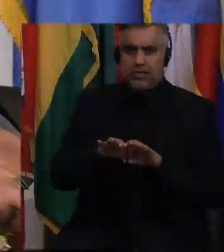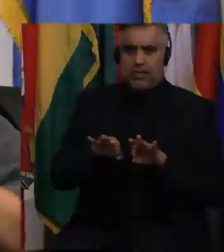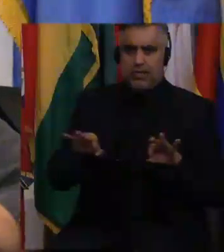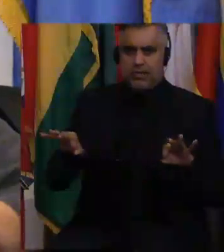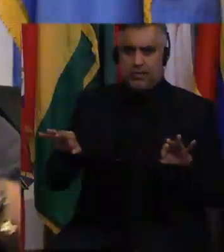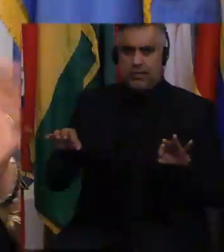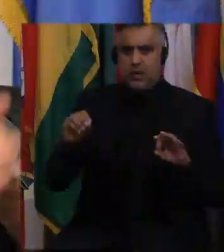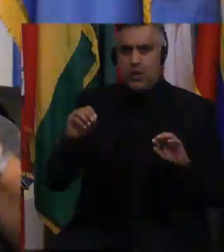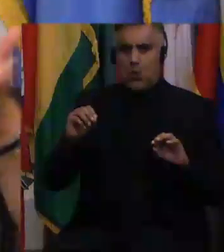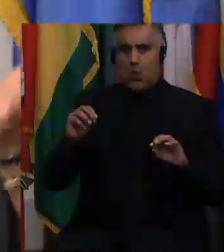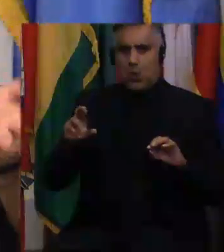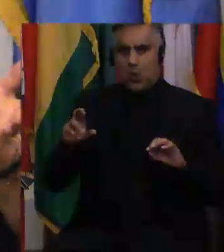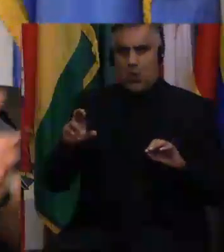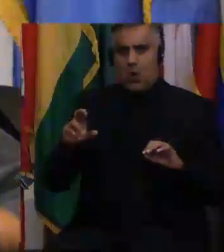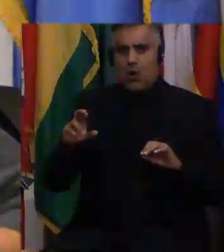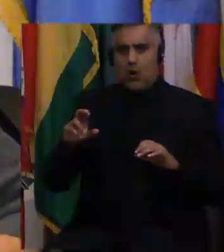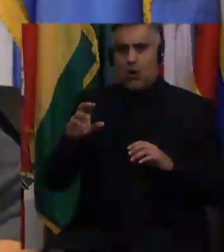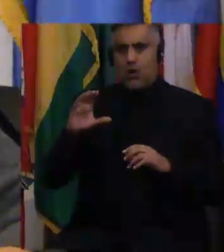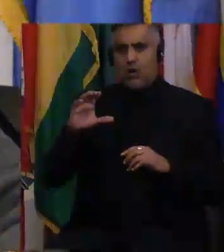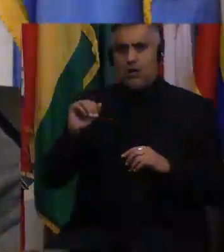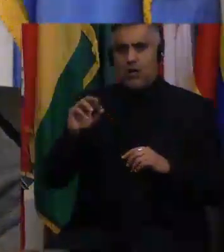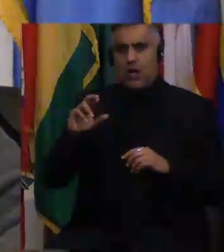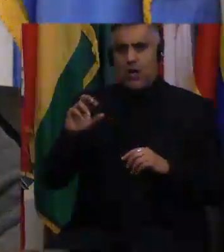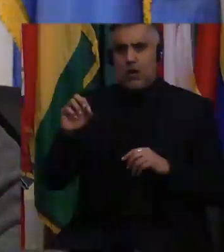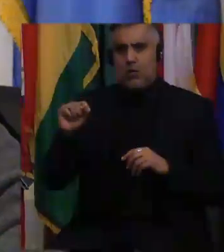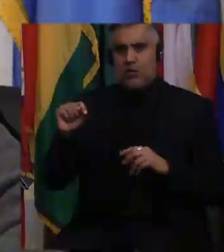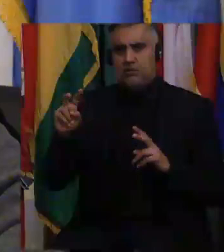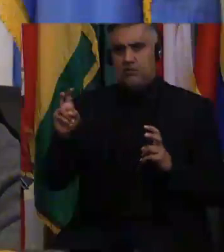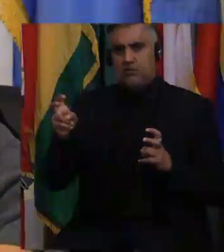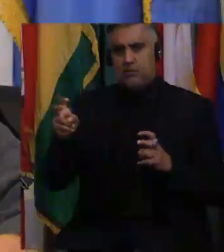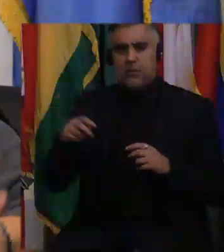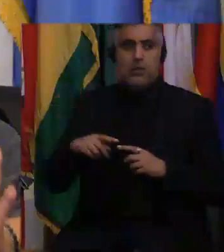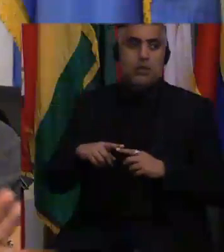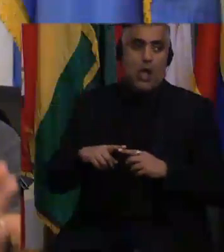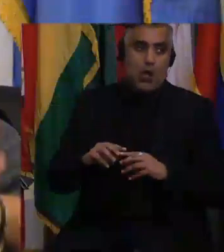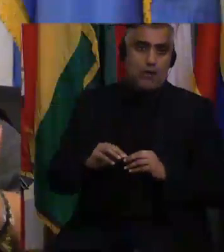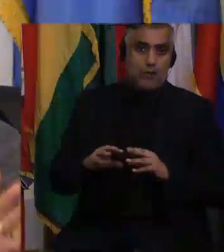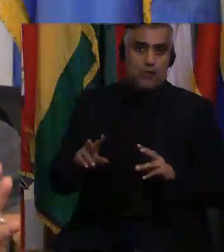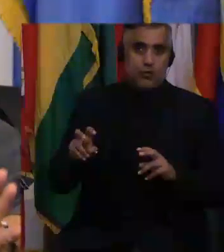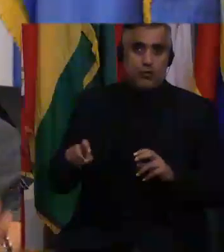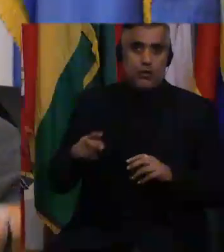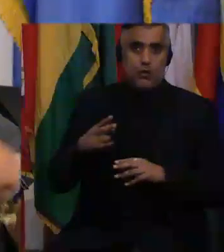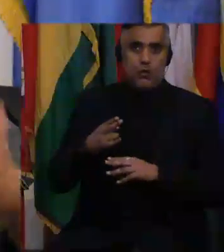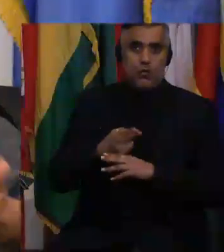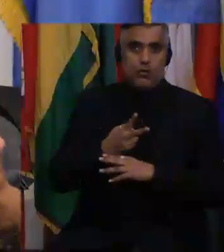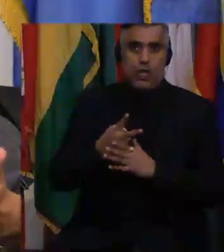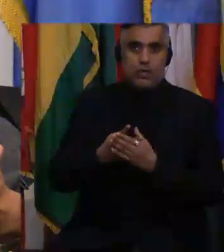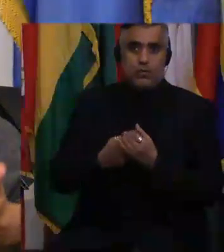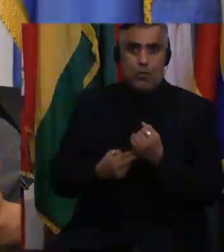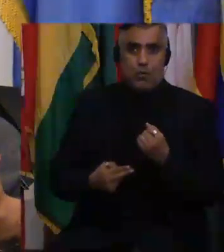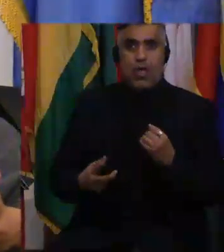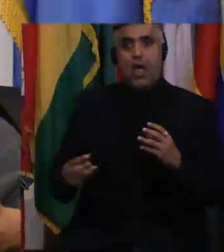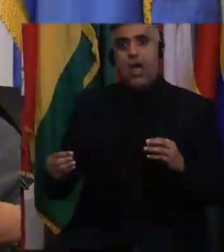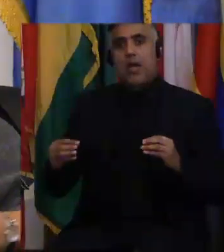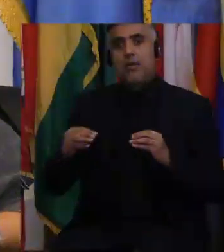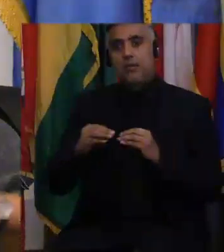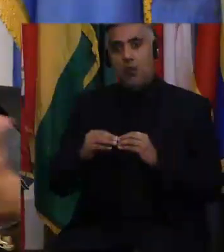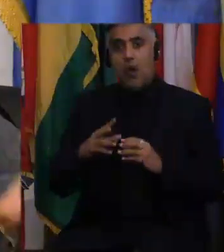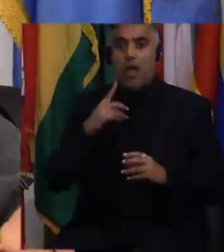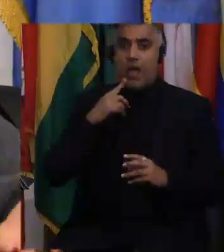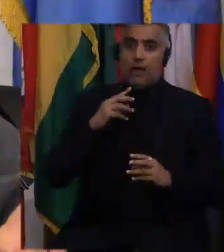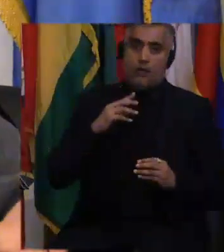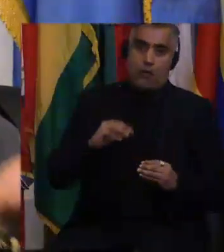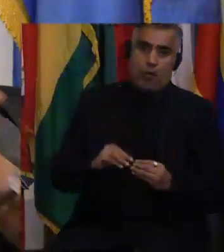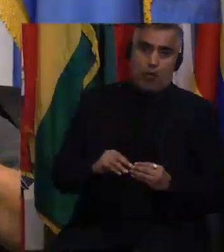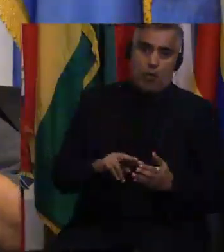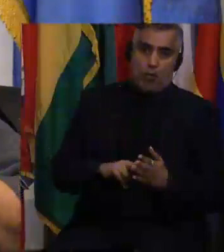or carrots, so to speak. Obviously, they should be used as both. And more, and for more purposes. They